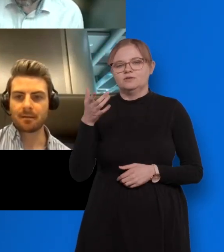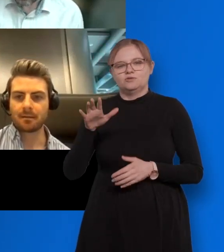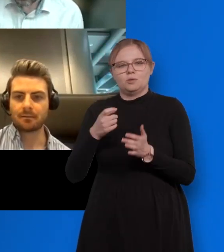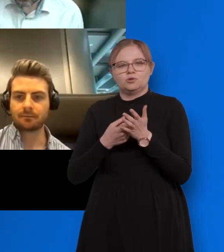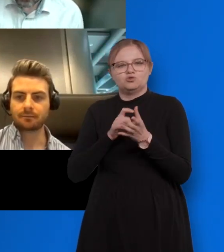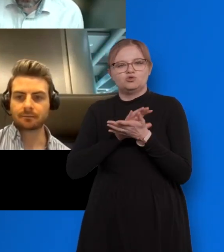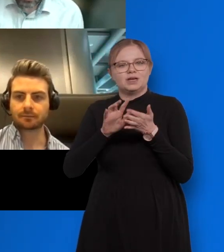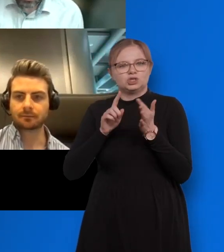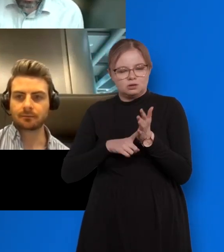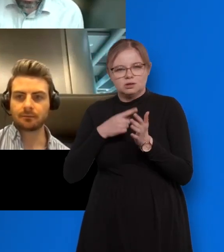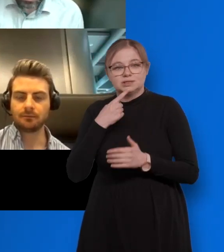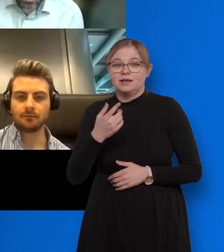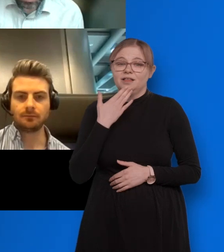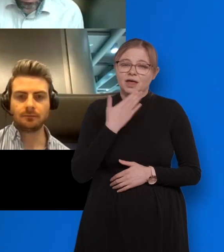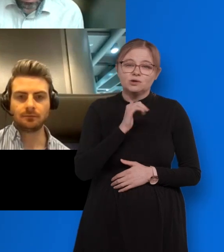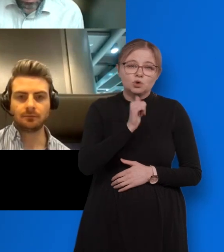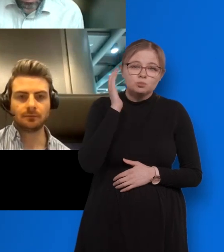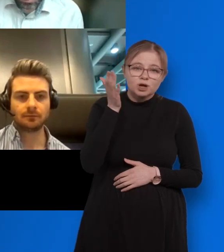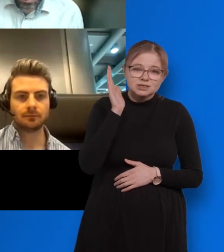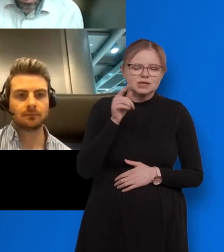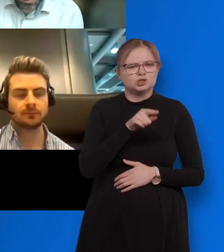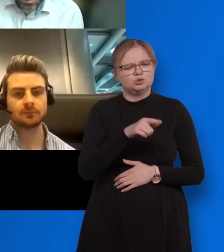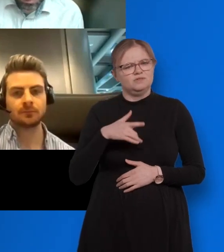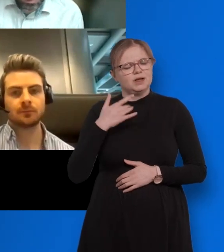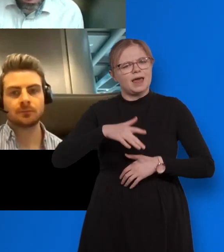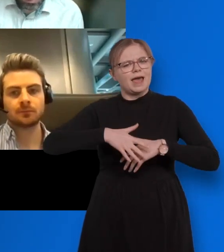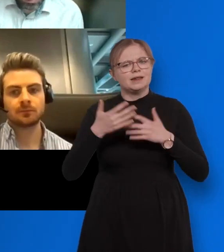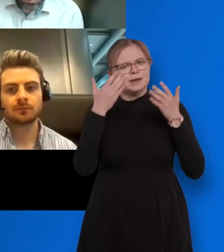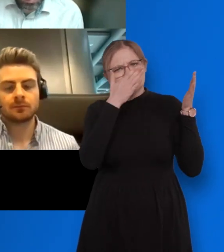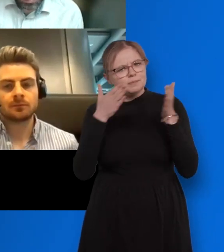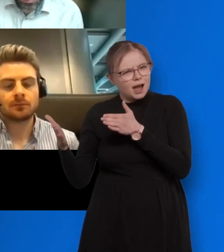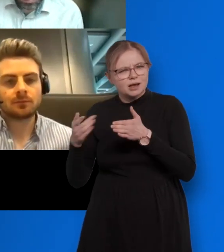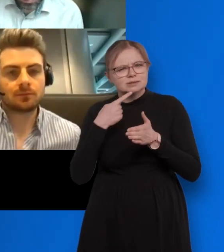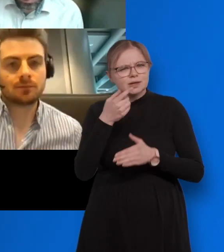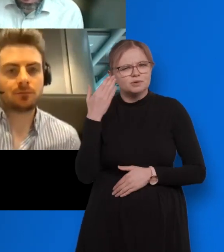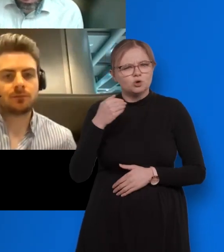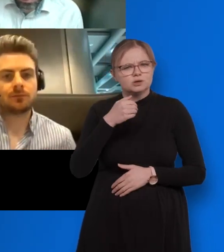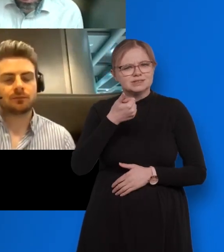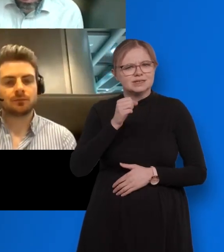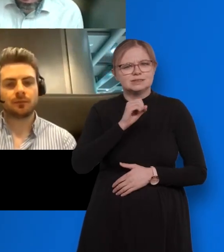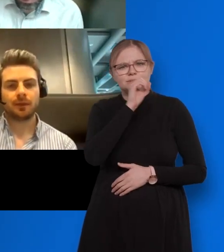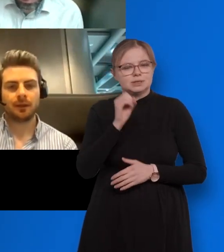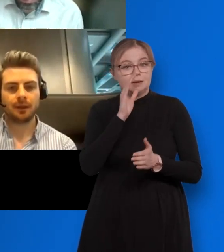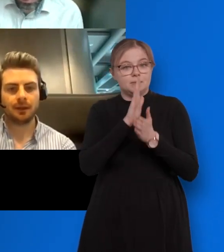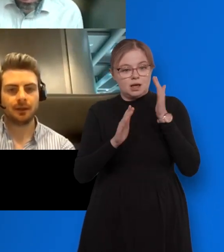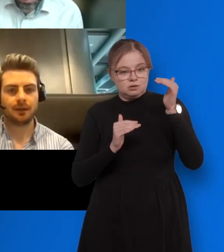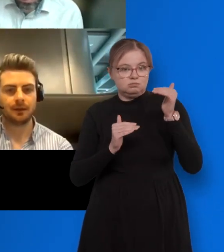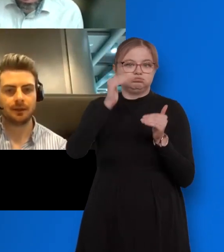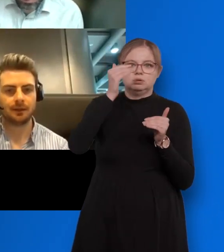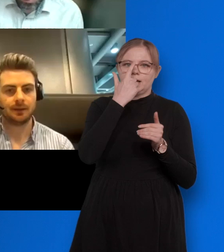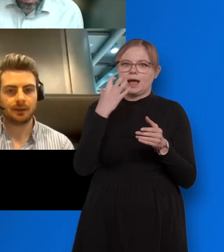Thank you, Ken, for your presentation. Is there any bias in the 60% who meet the thresholds to enter the lottery if there's